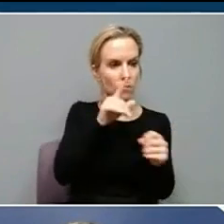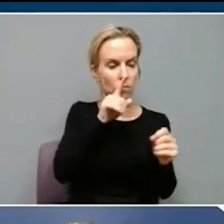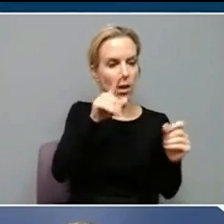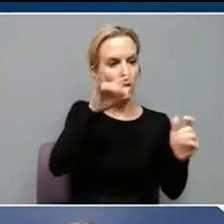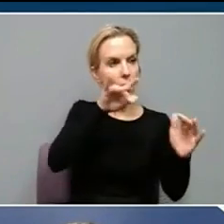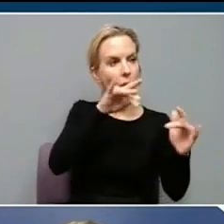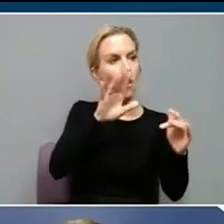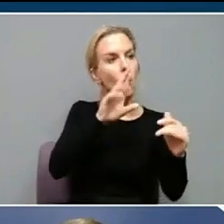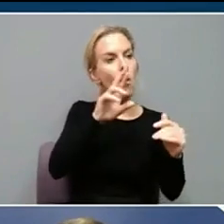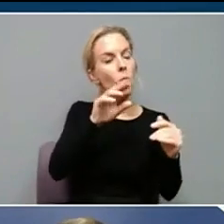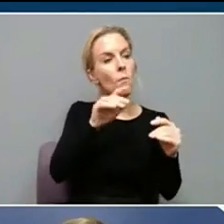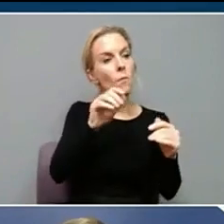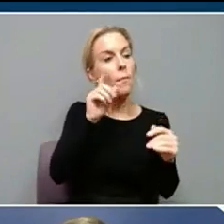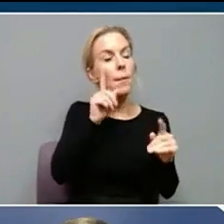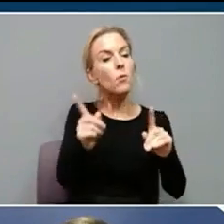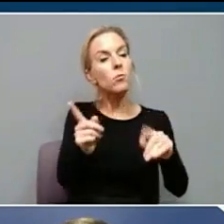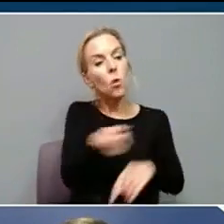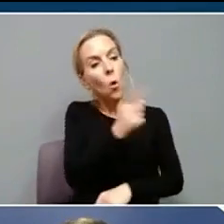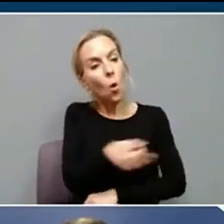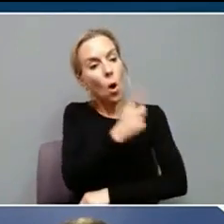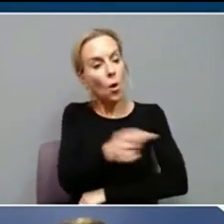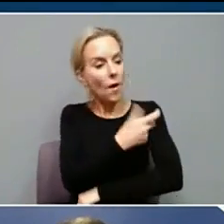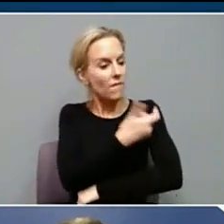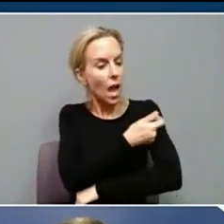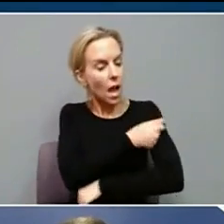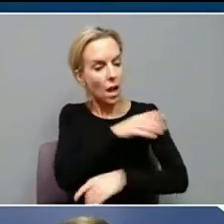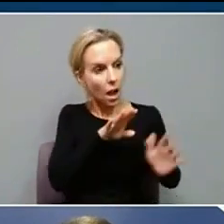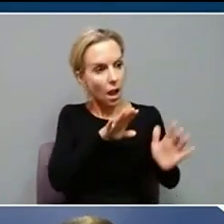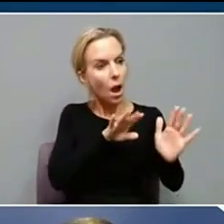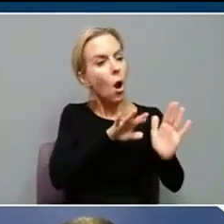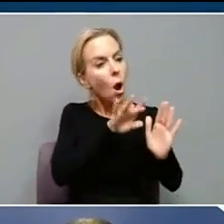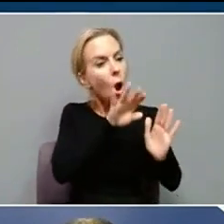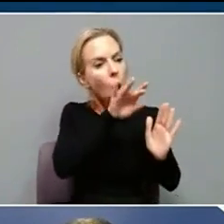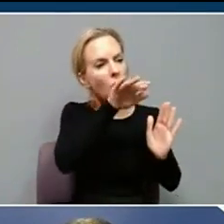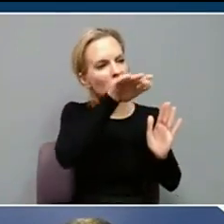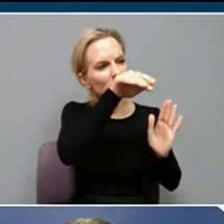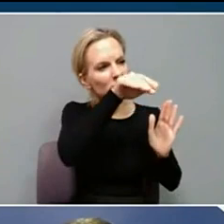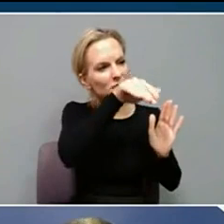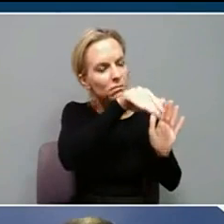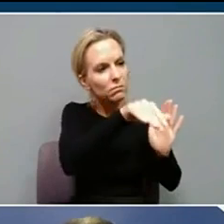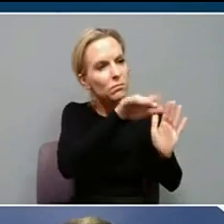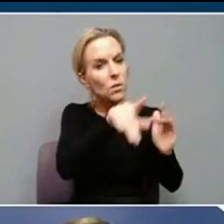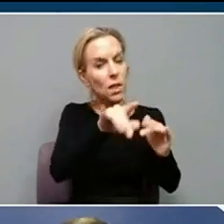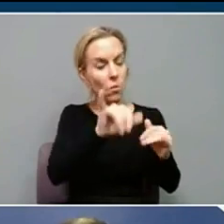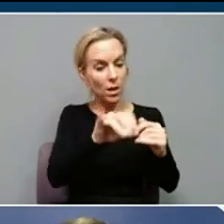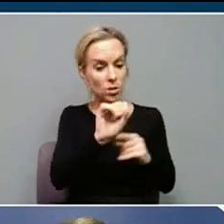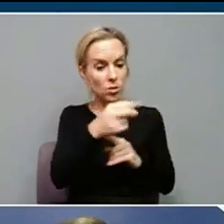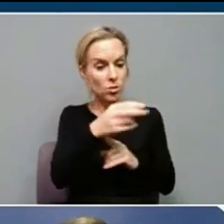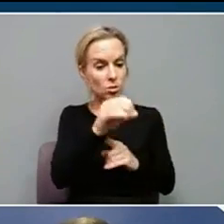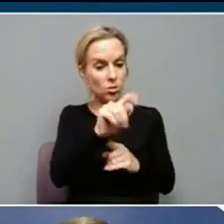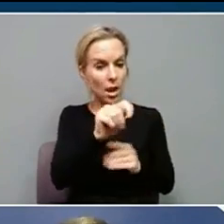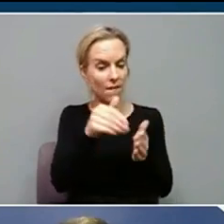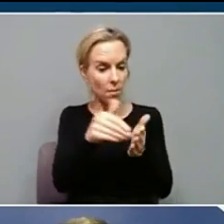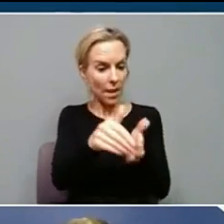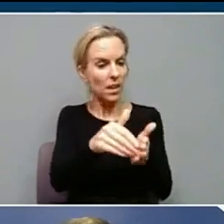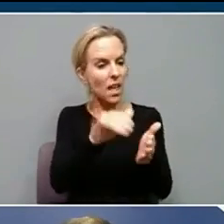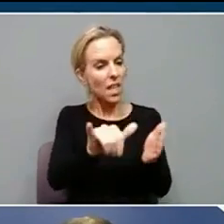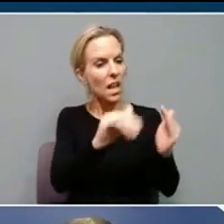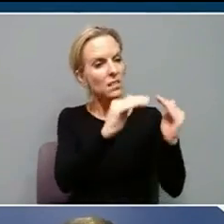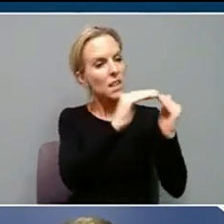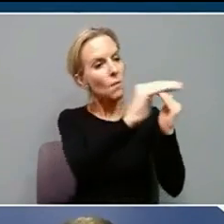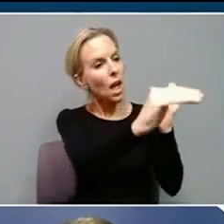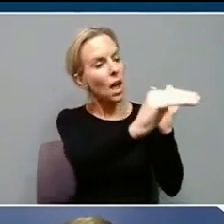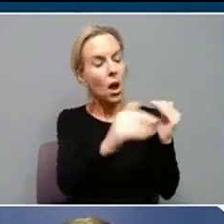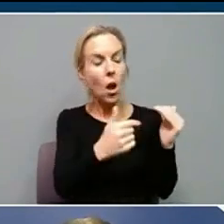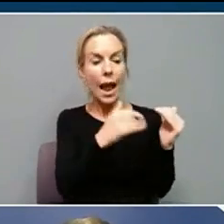about those line charts, when we announced Shot at a Million, it stabilized, right? Otherwise, we believe fewer and fewer